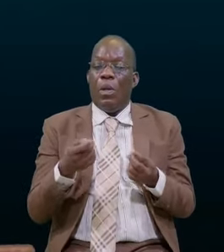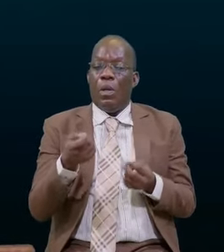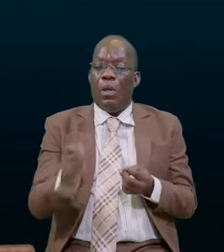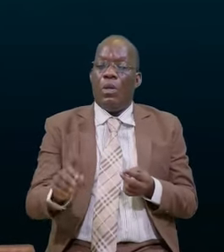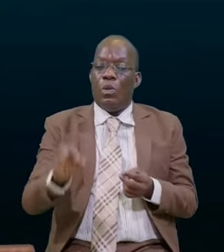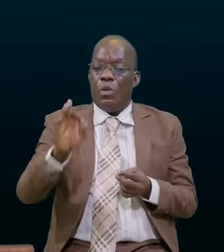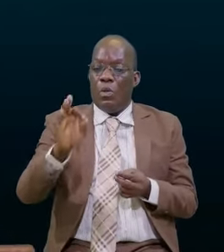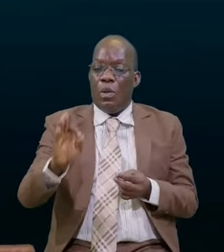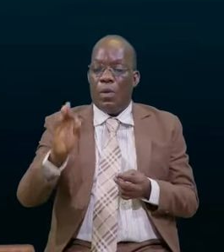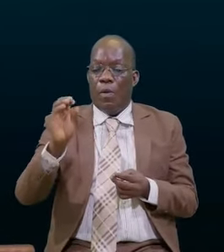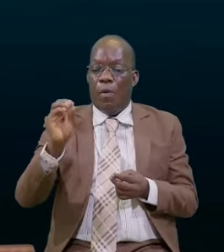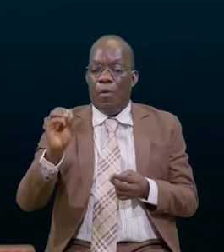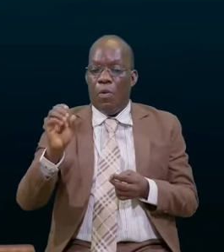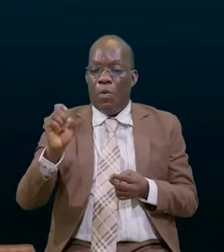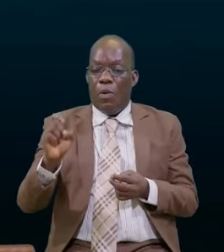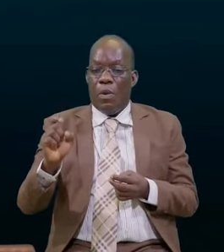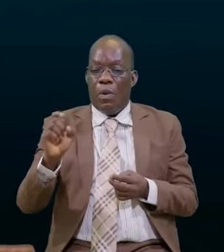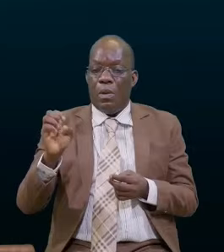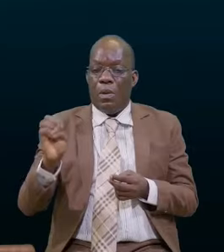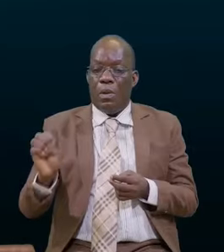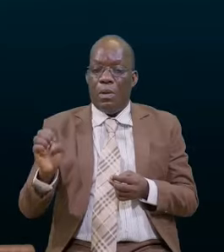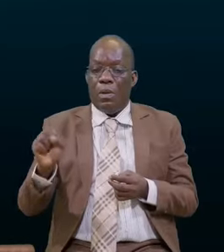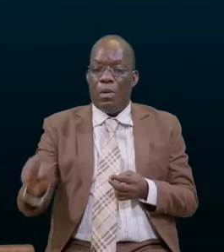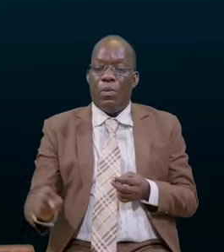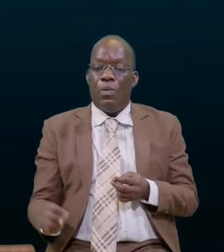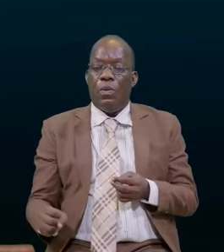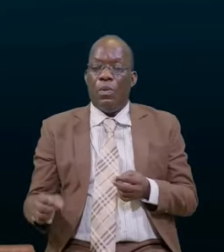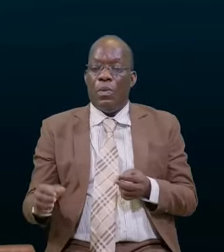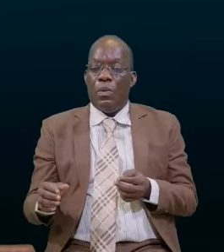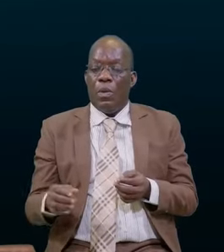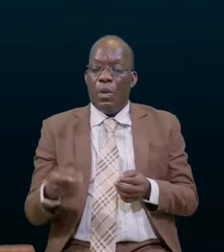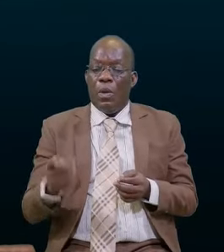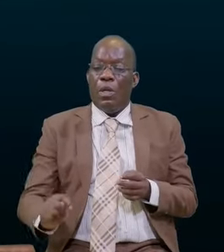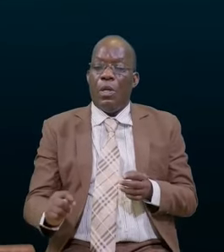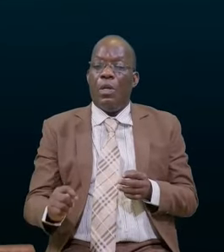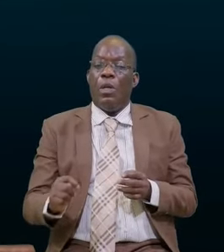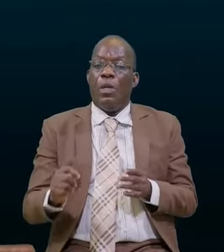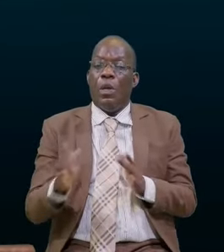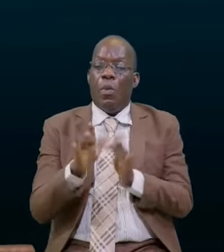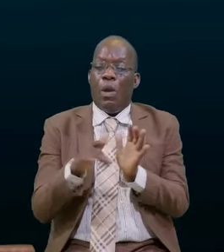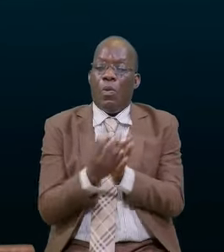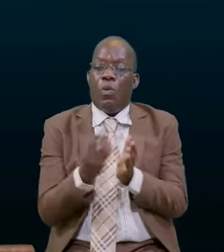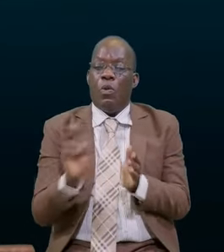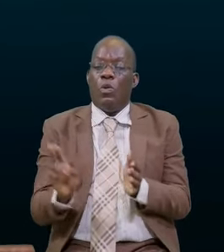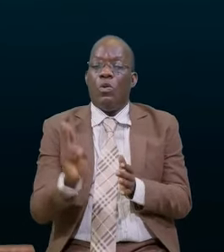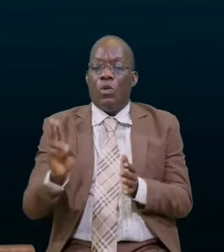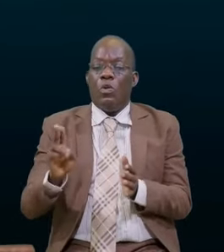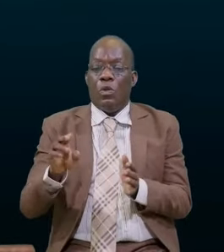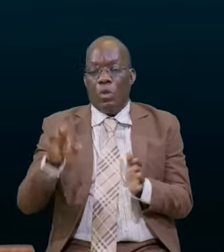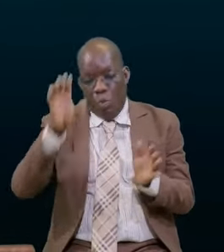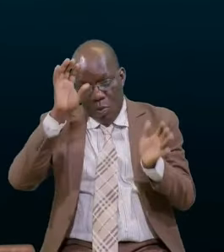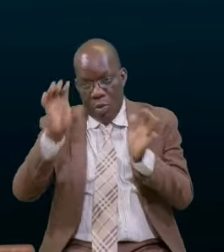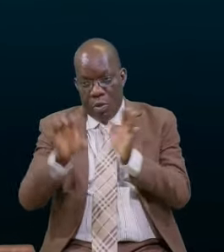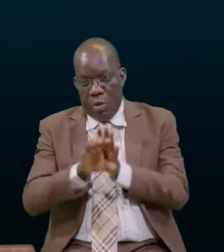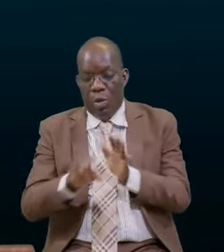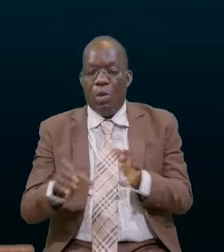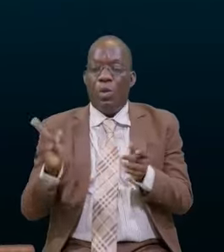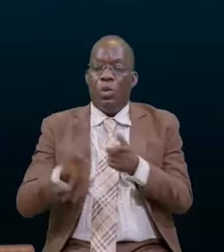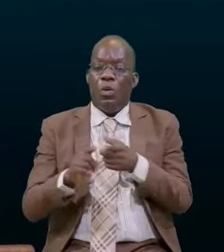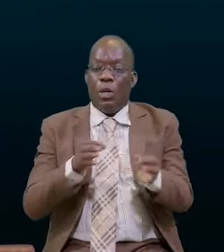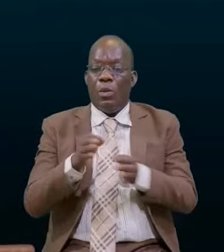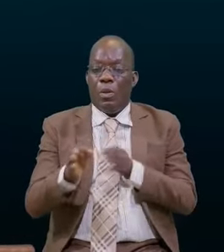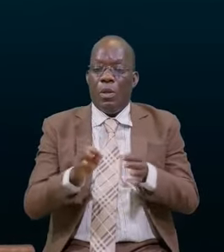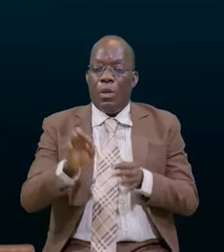Bible often uses picture language to help must understand deeper lessons foxes are animals that